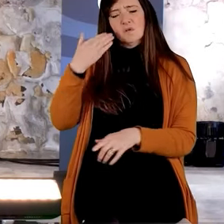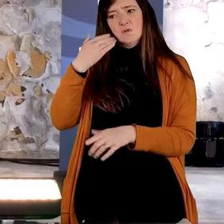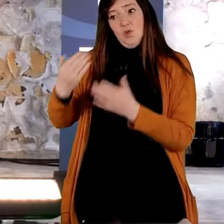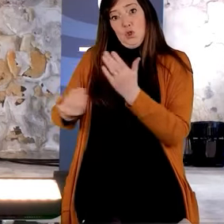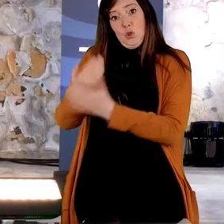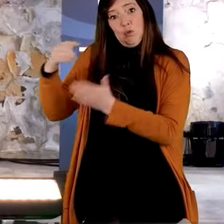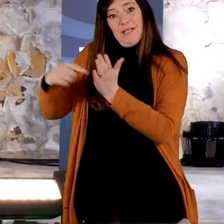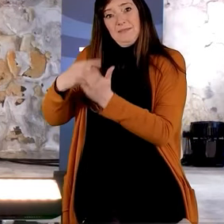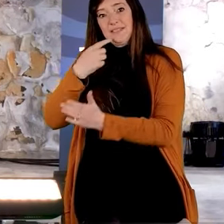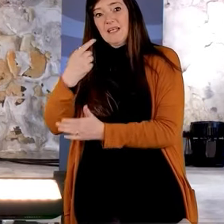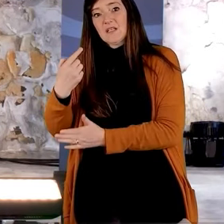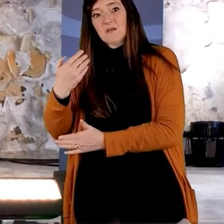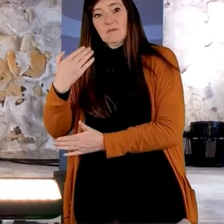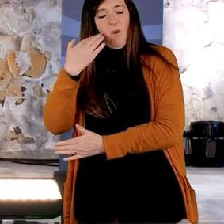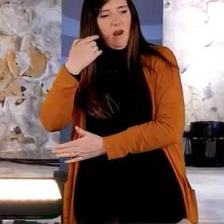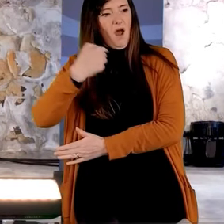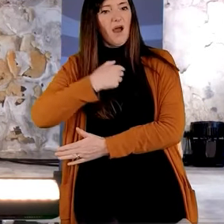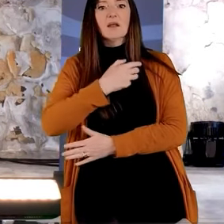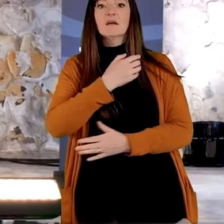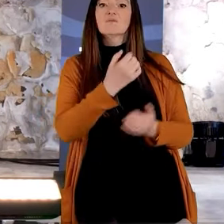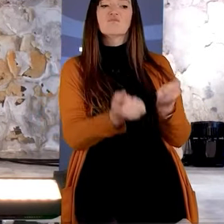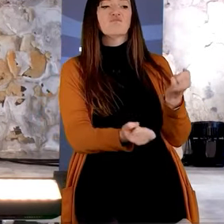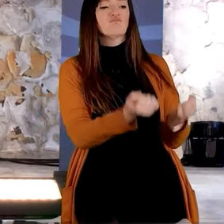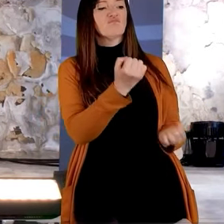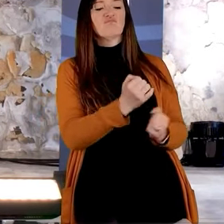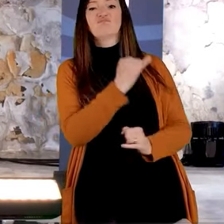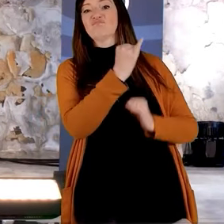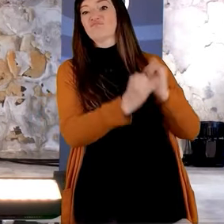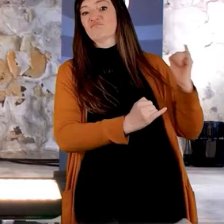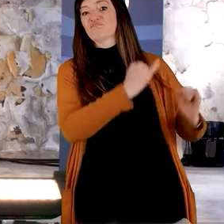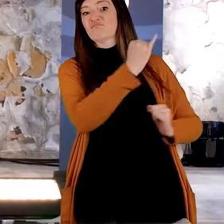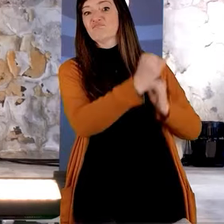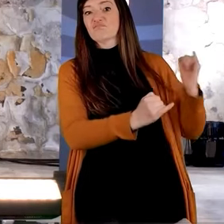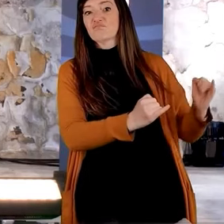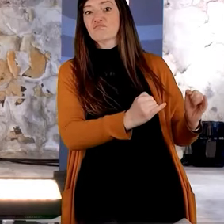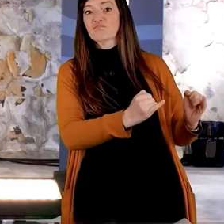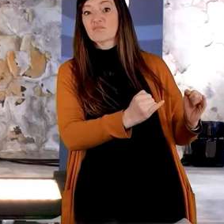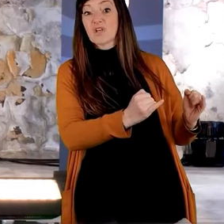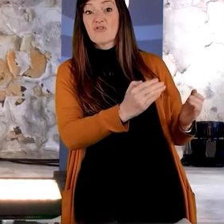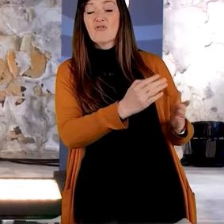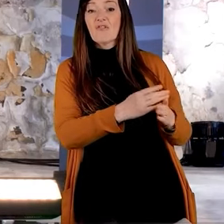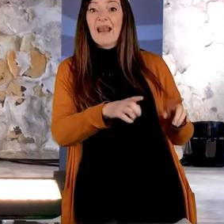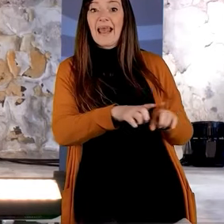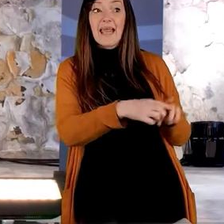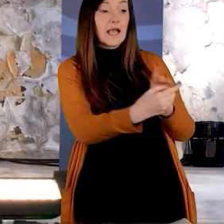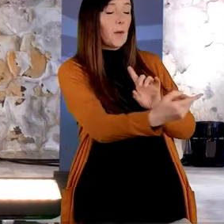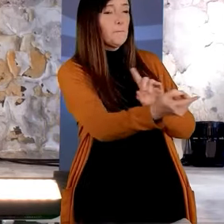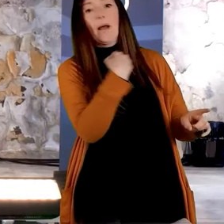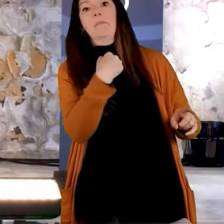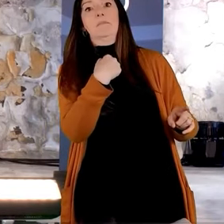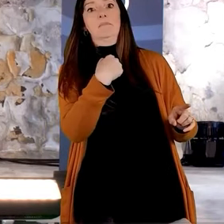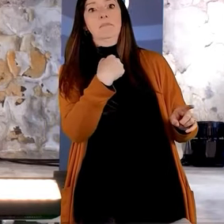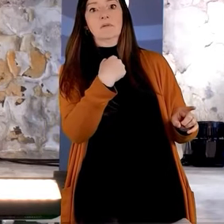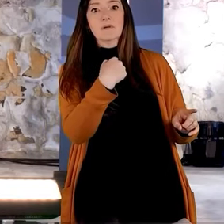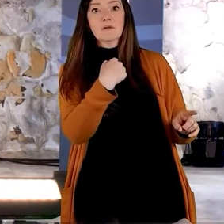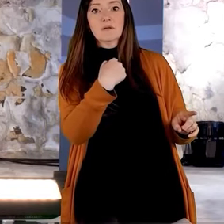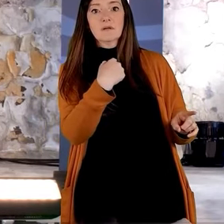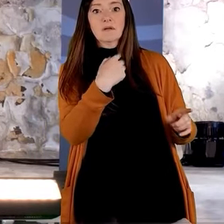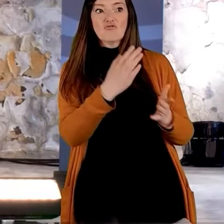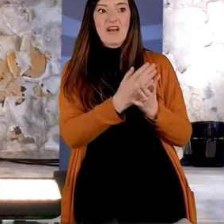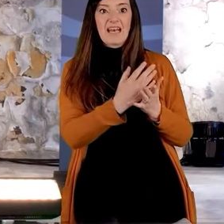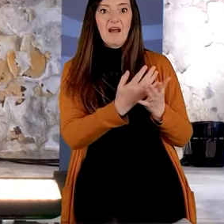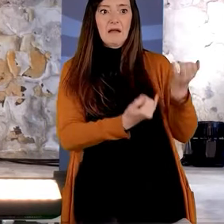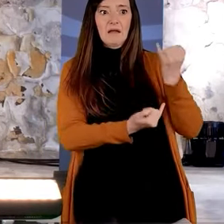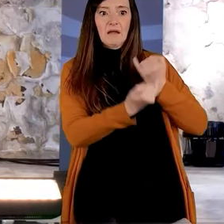when I condemn those bad people out there, my condemnation has a boomerang quality, and it has a way